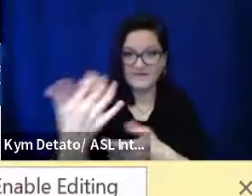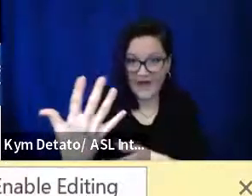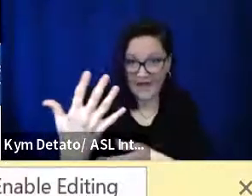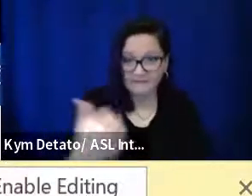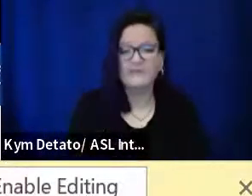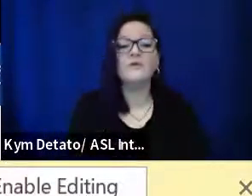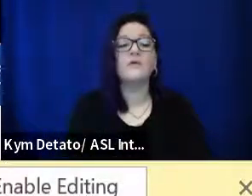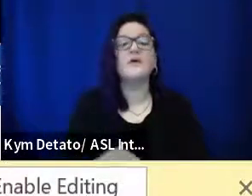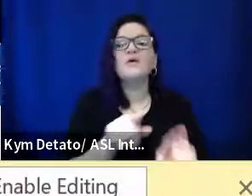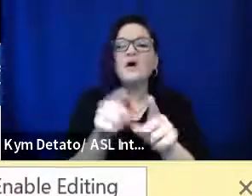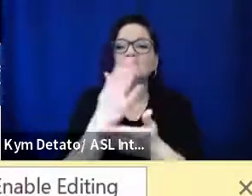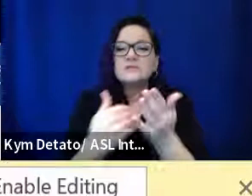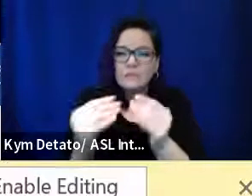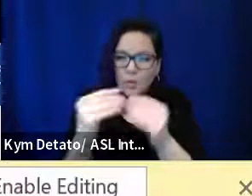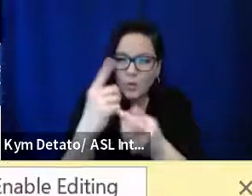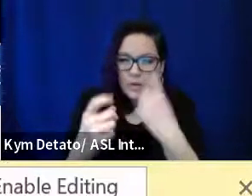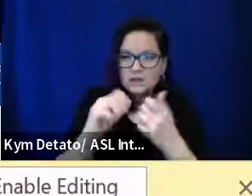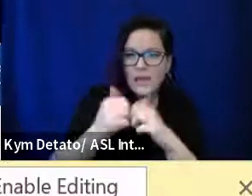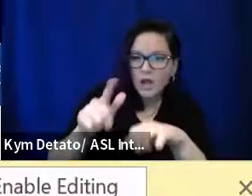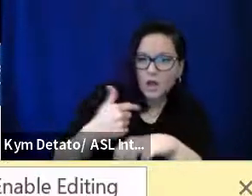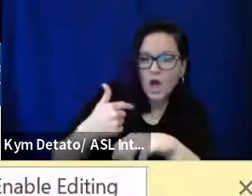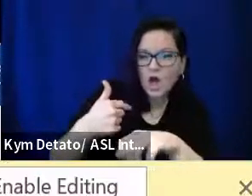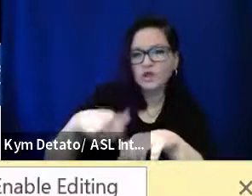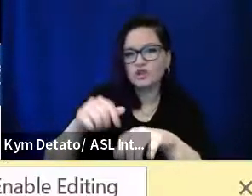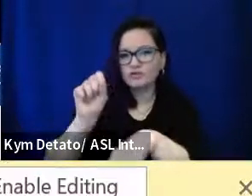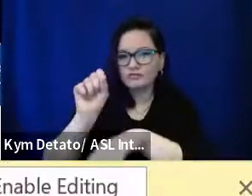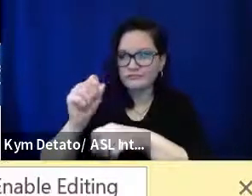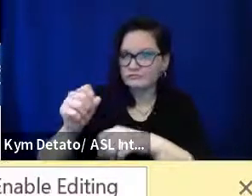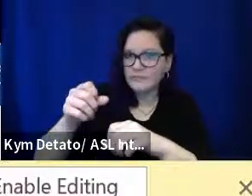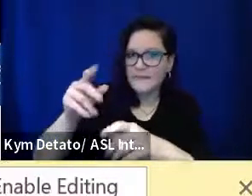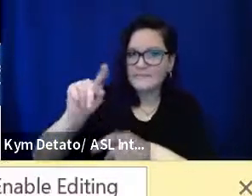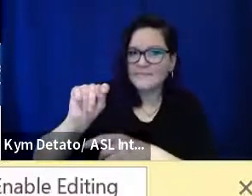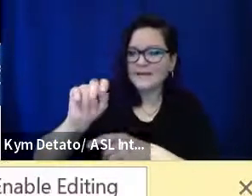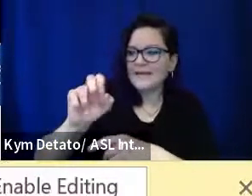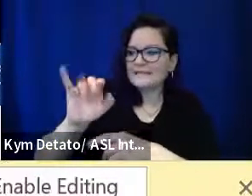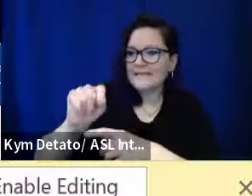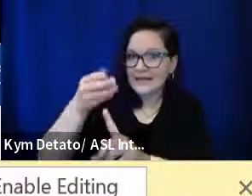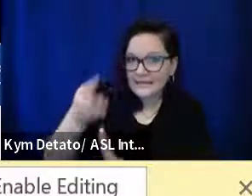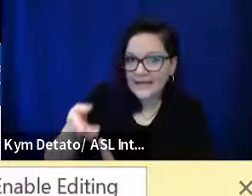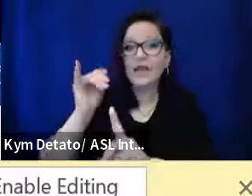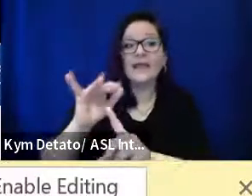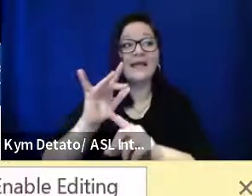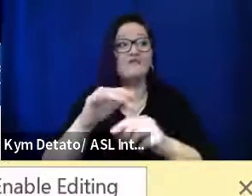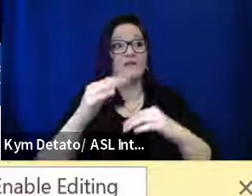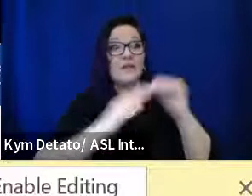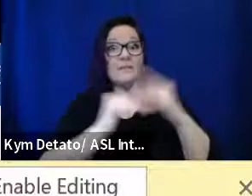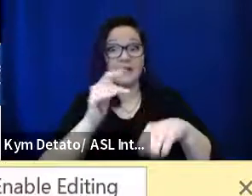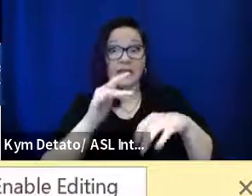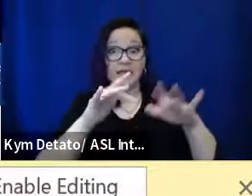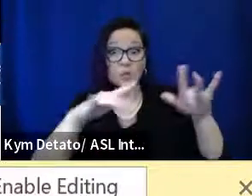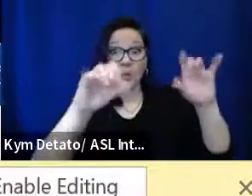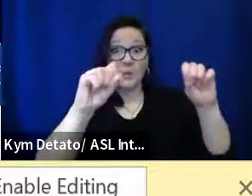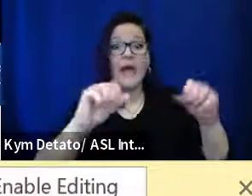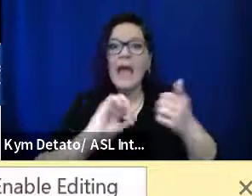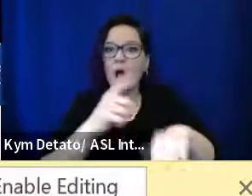And some questions about how long you've been a tenant, if the property is vacant, how long it's been vacant, and the estimated square